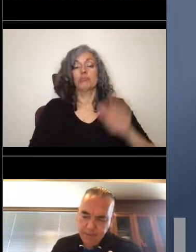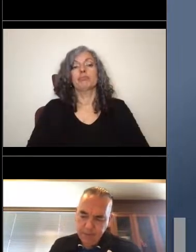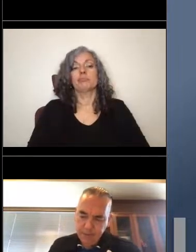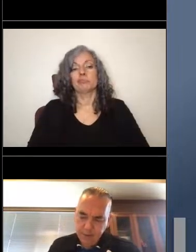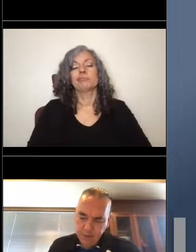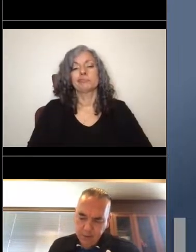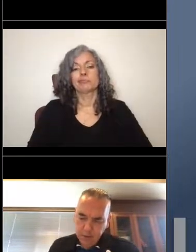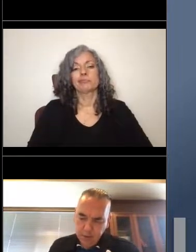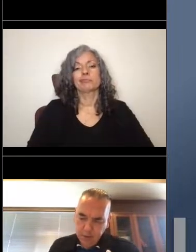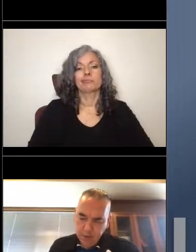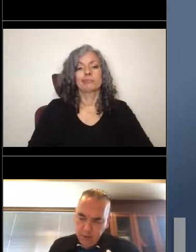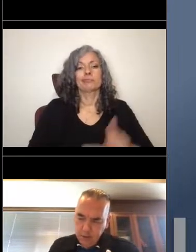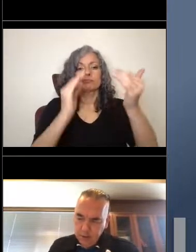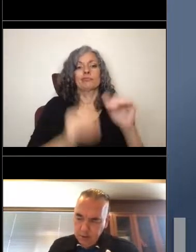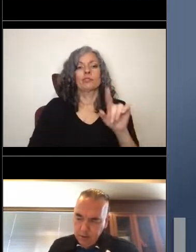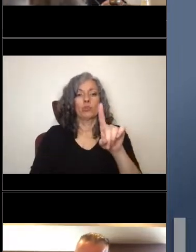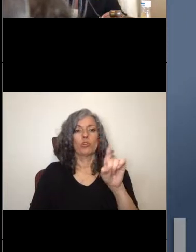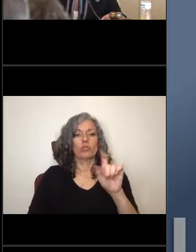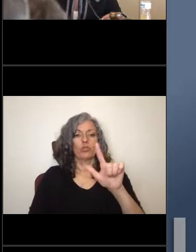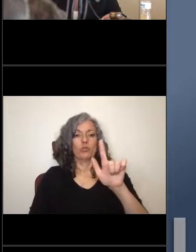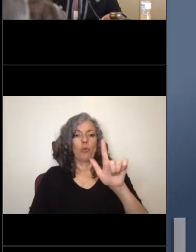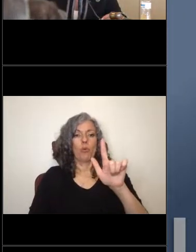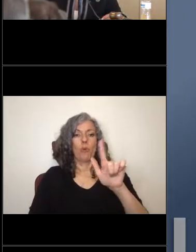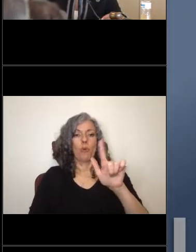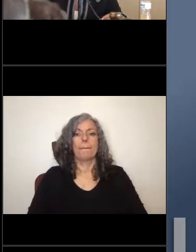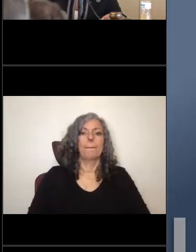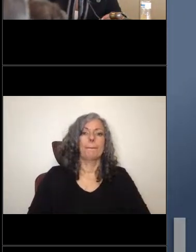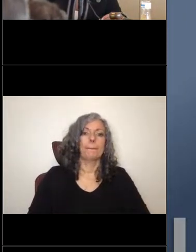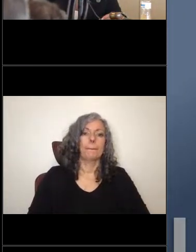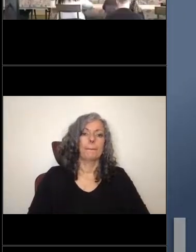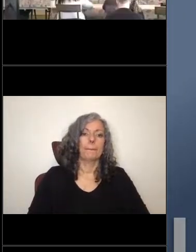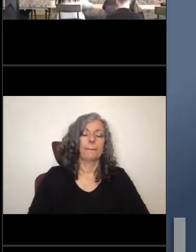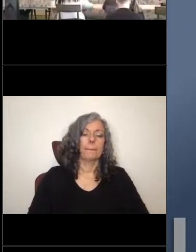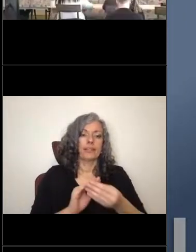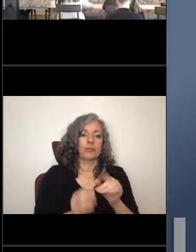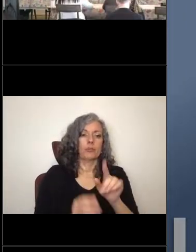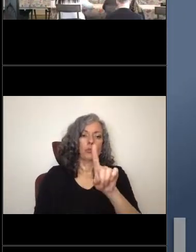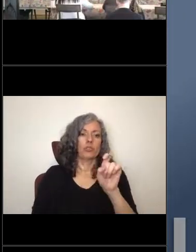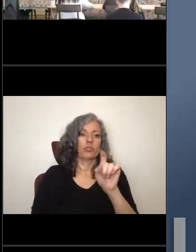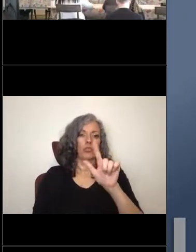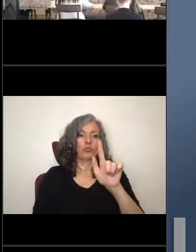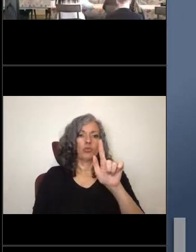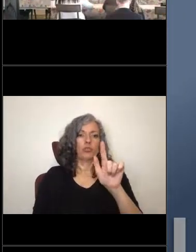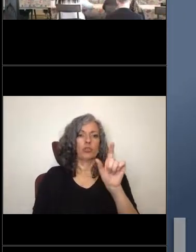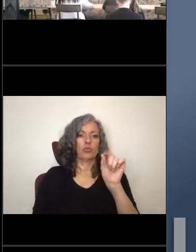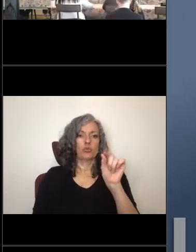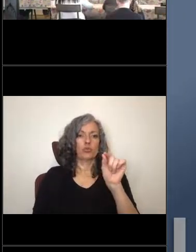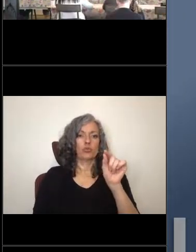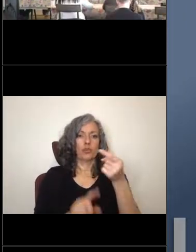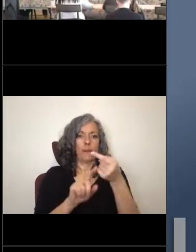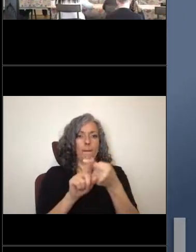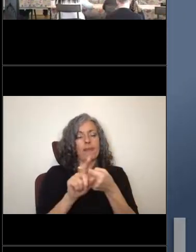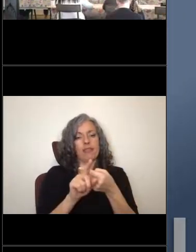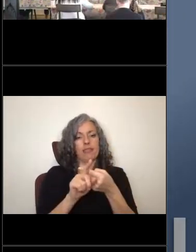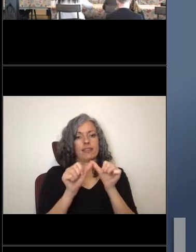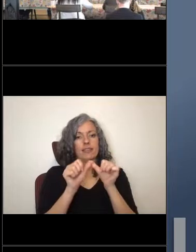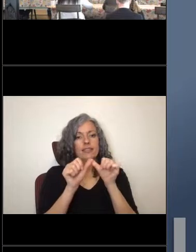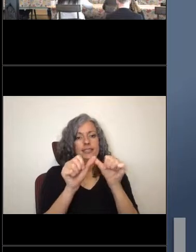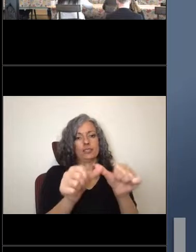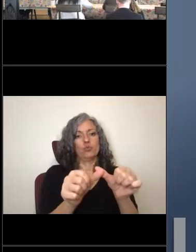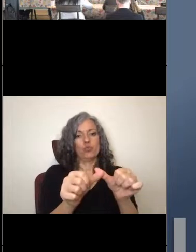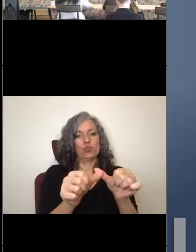item 121. Monica? Item 121 is a 20-month request to extend the period of project